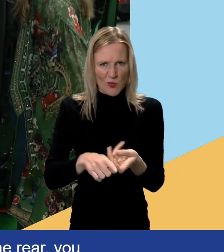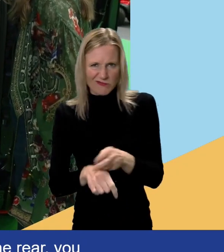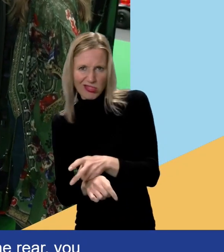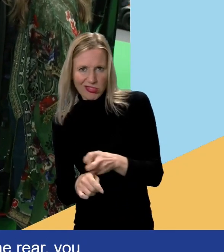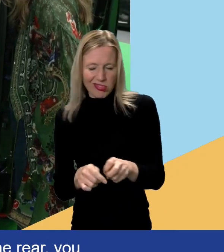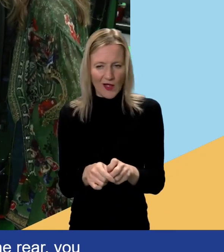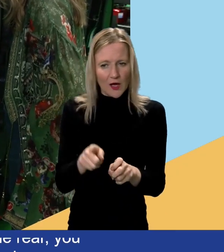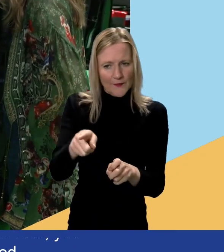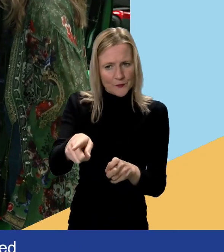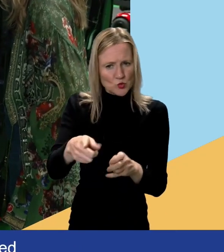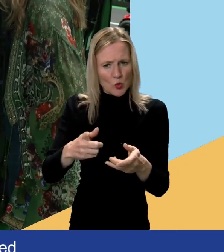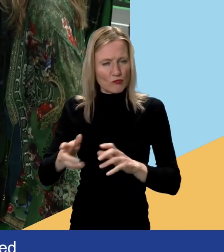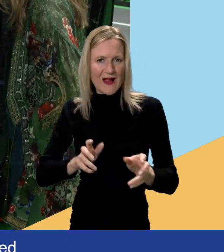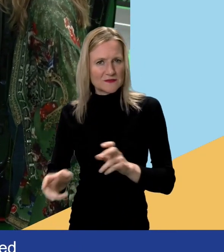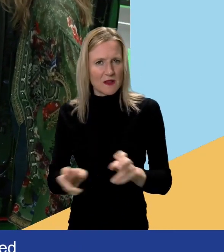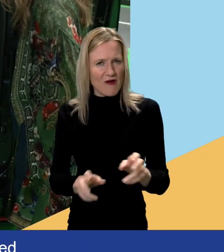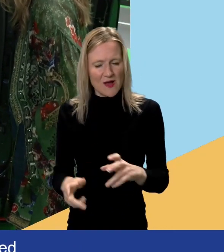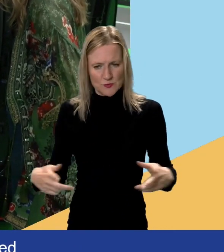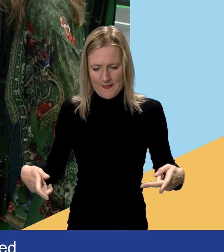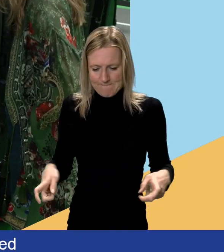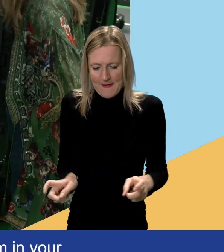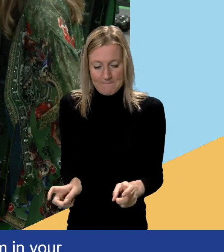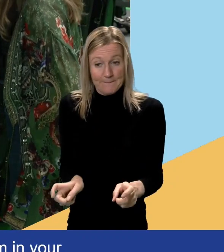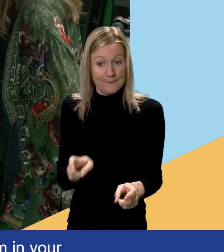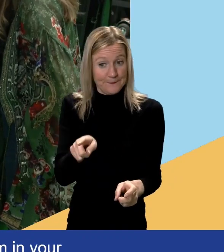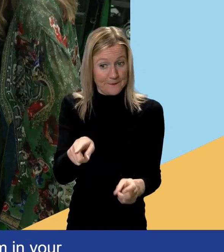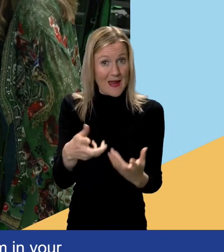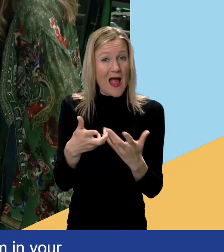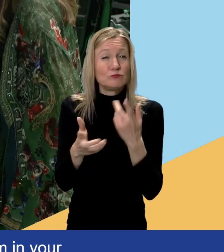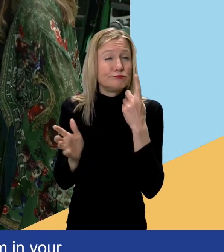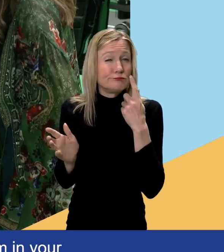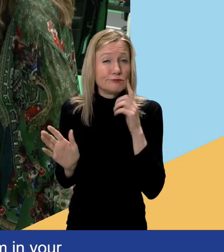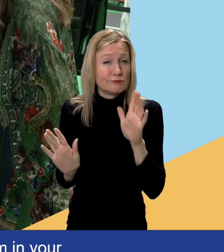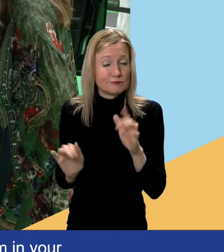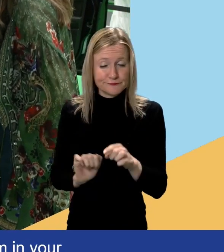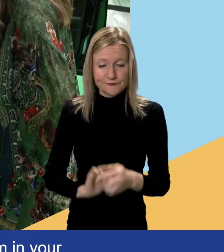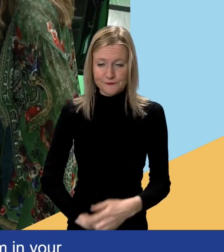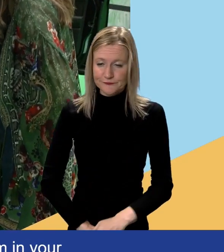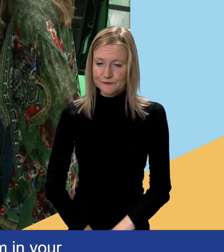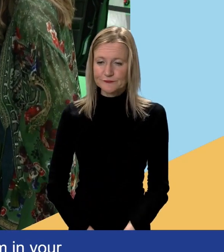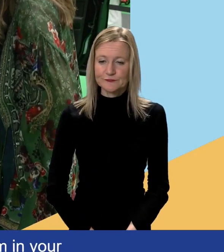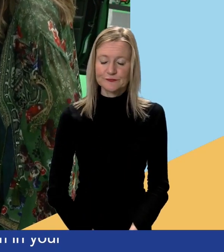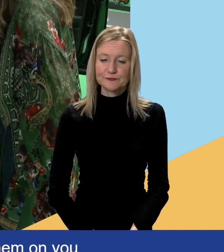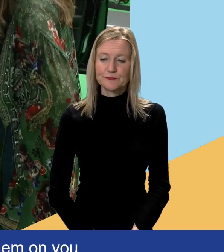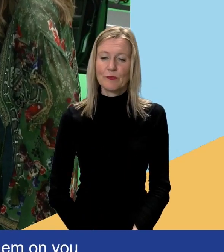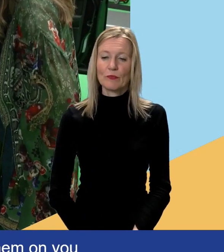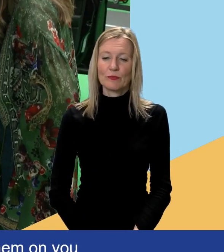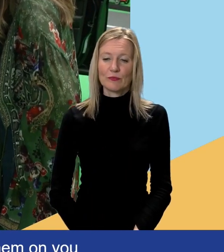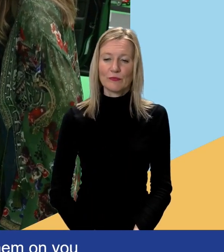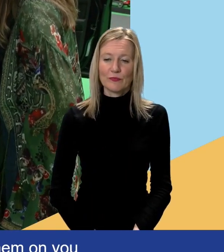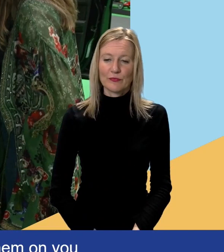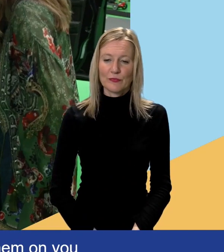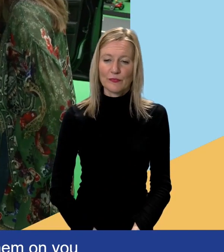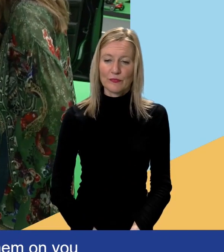chair and you wouldn't want them rattling around. So to put them on, you simply fix them on. I'll say simply and then get it